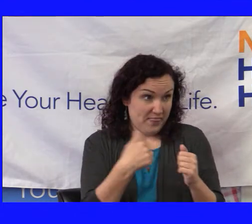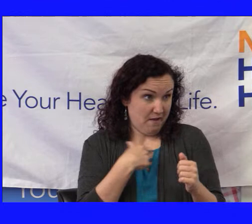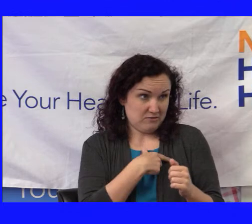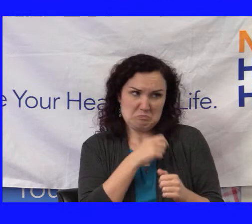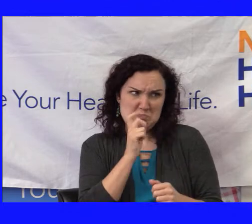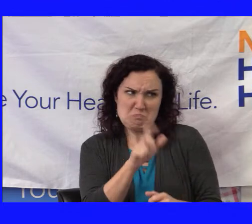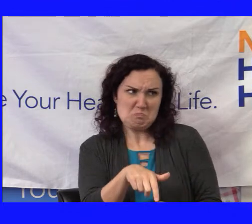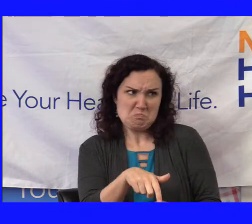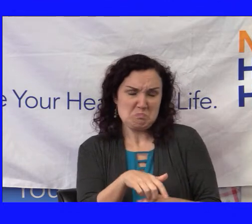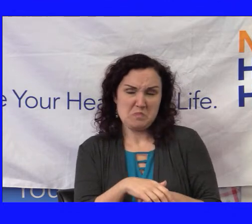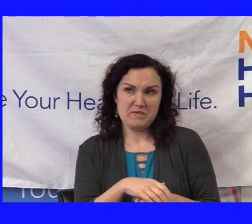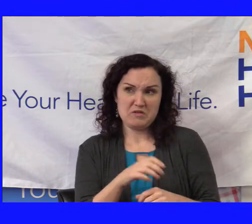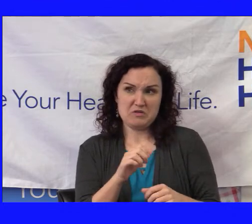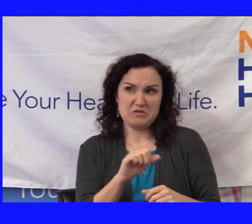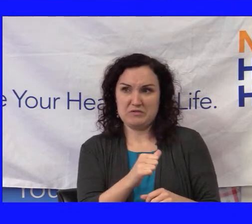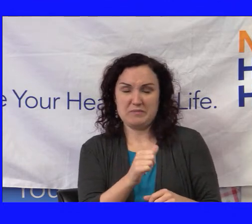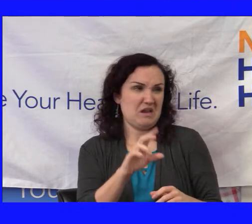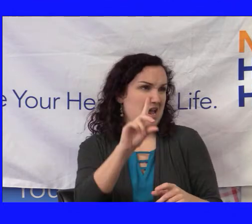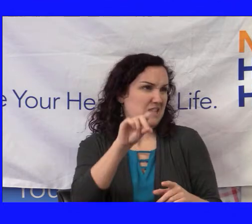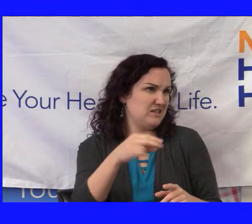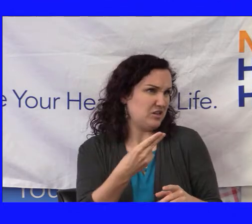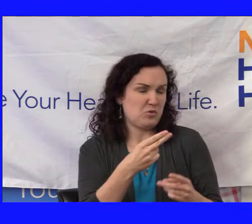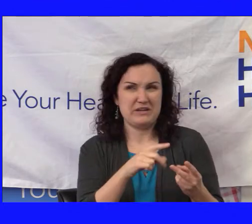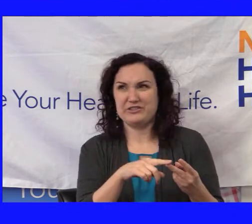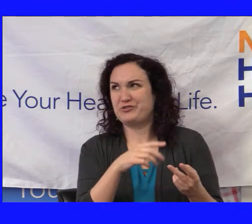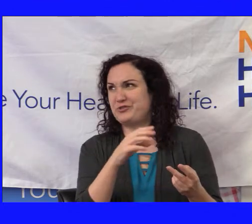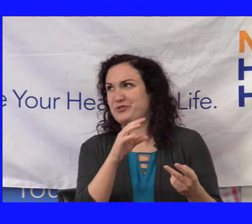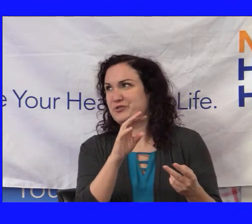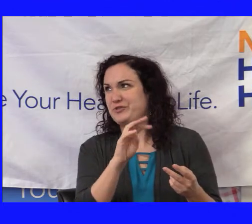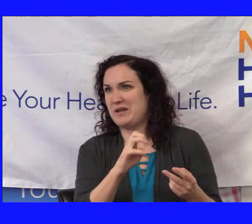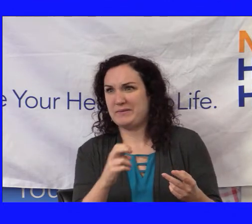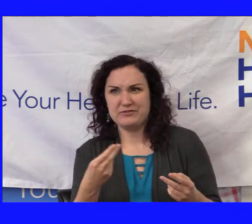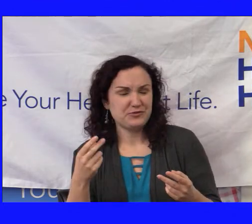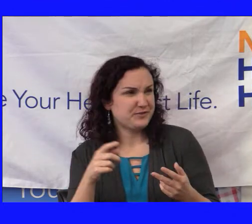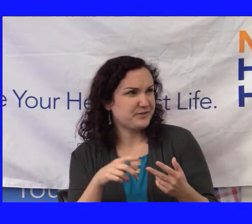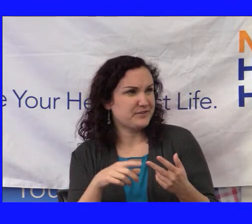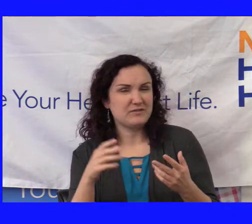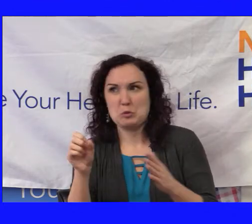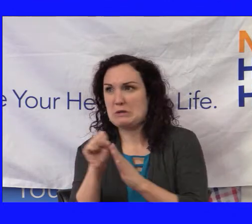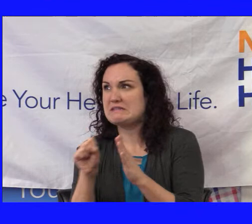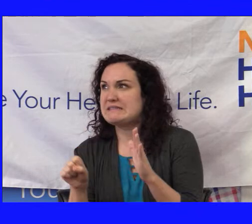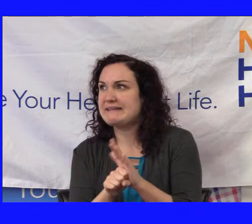us. Right, it could be a DOH-MH site or a